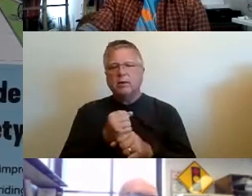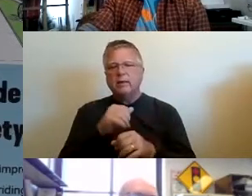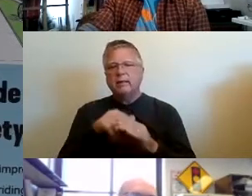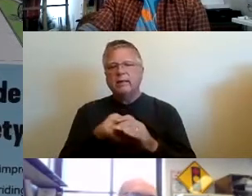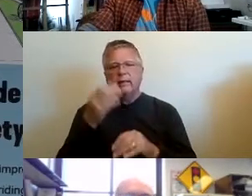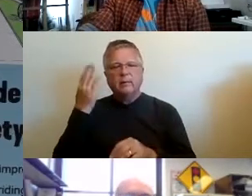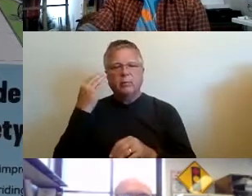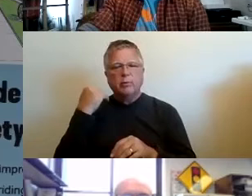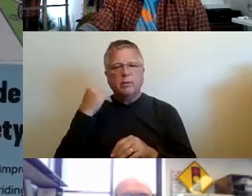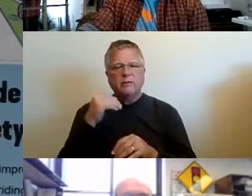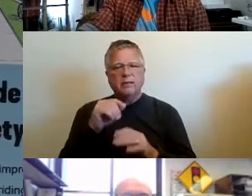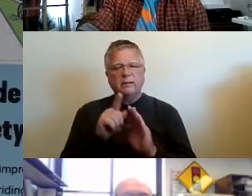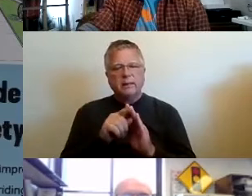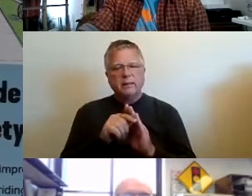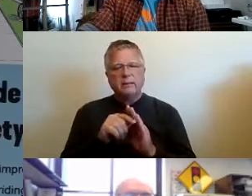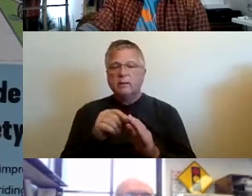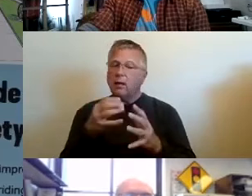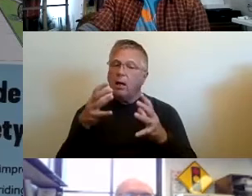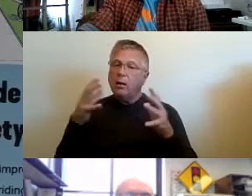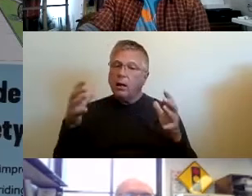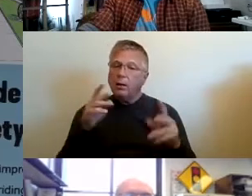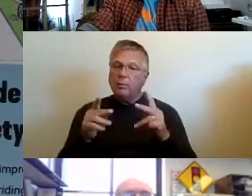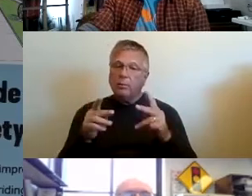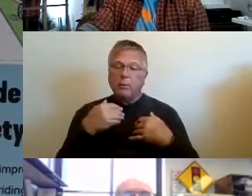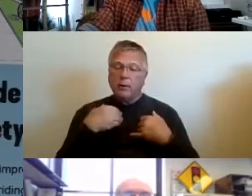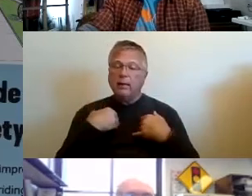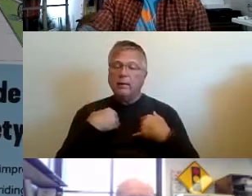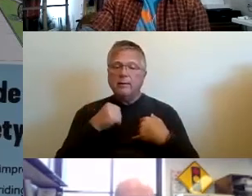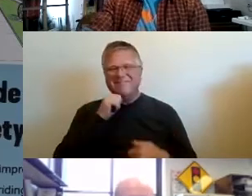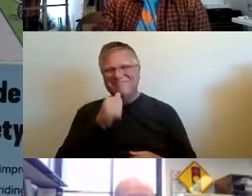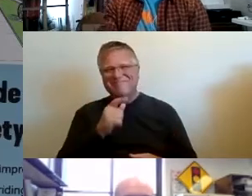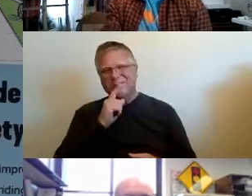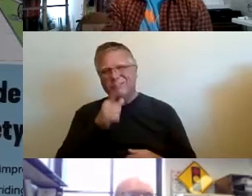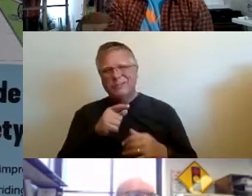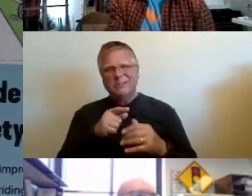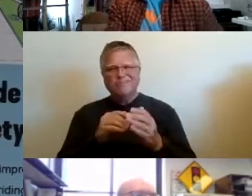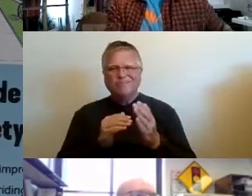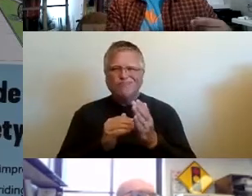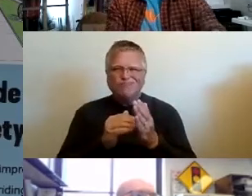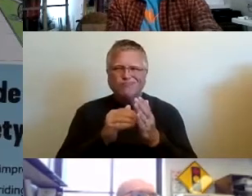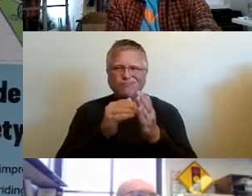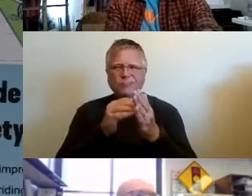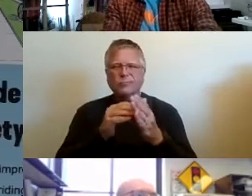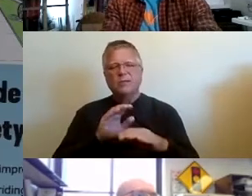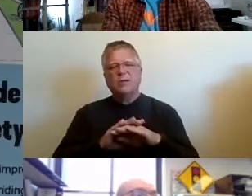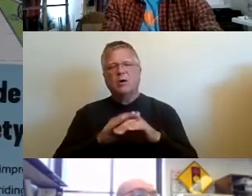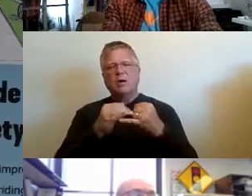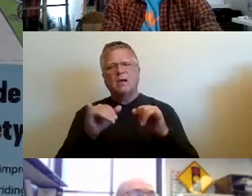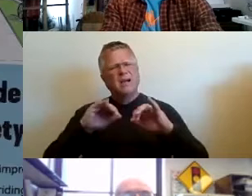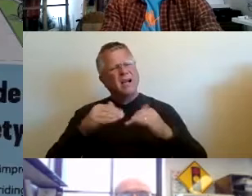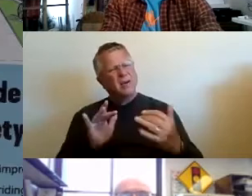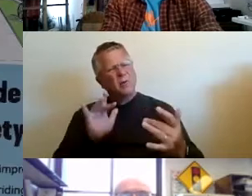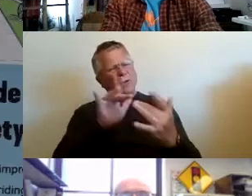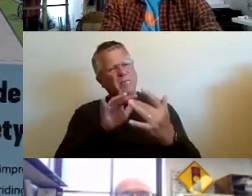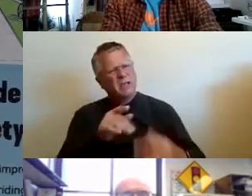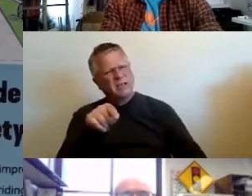previous meetings, that there are a lot of people who are not very frequent on the online world, how we can reach out to them.